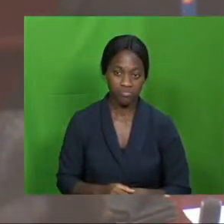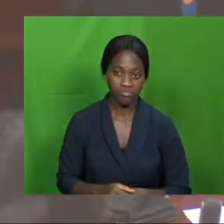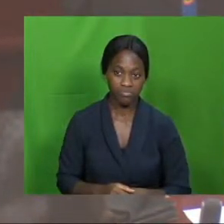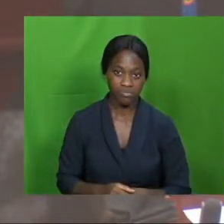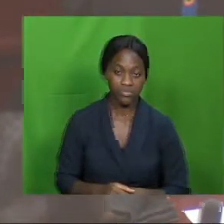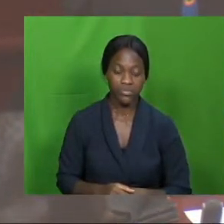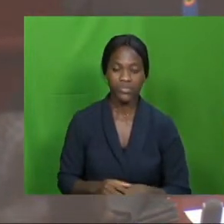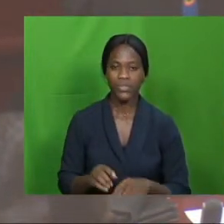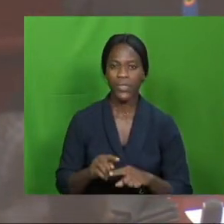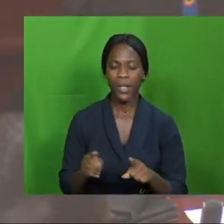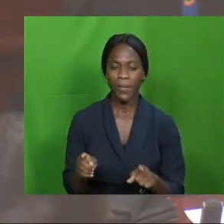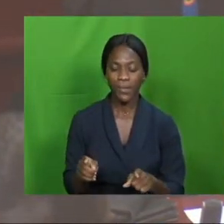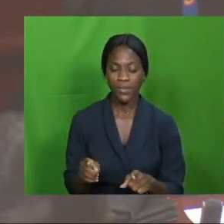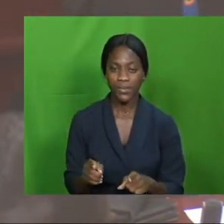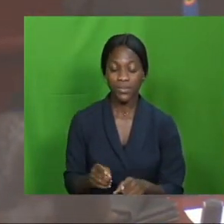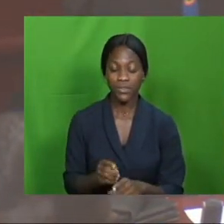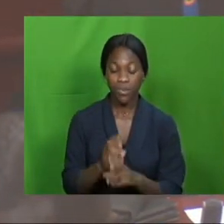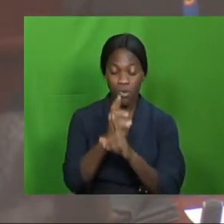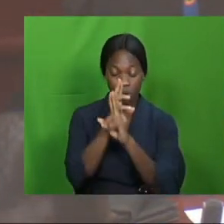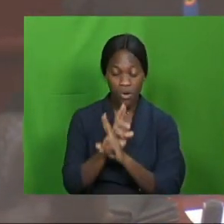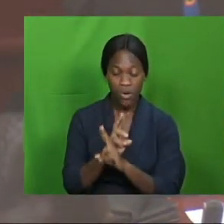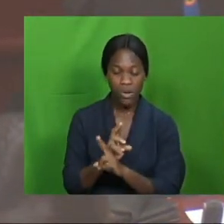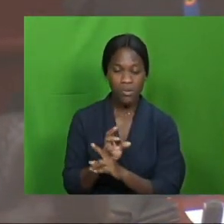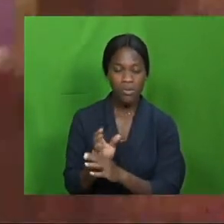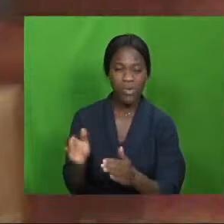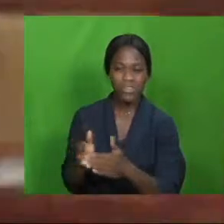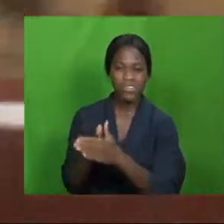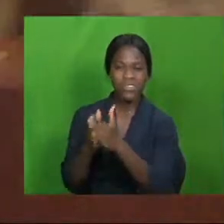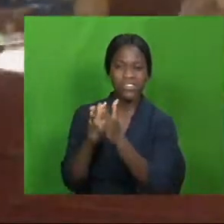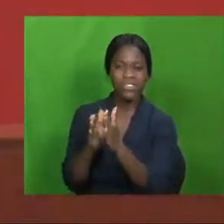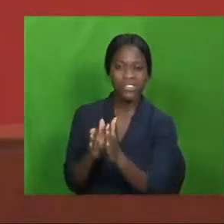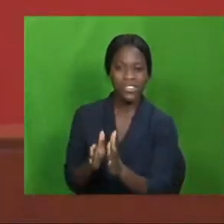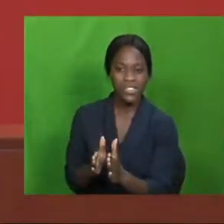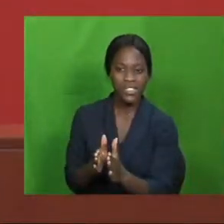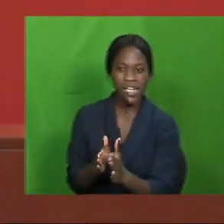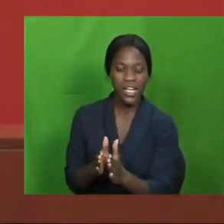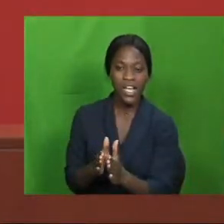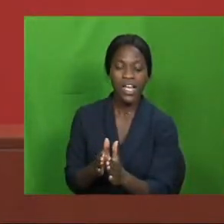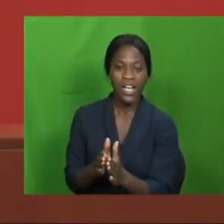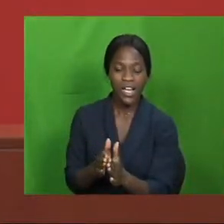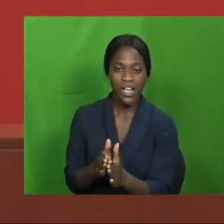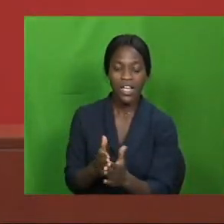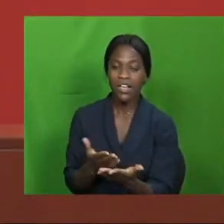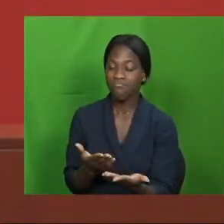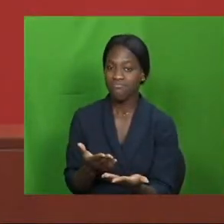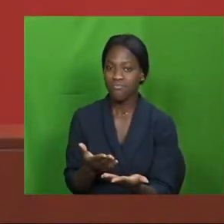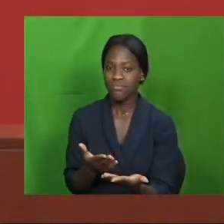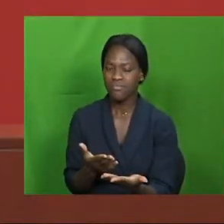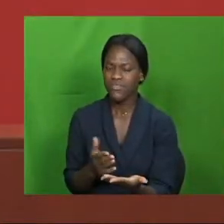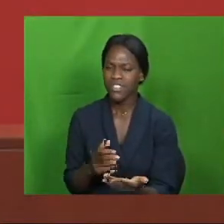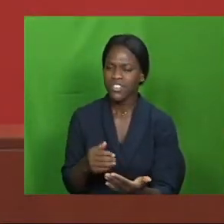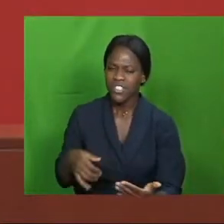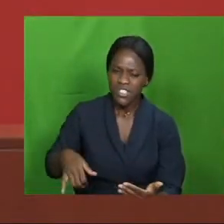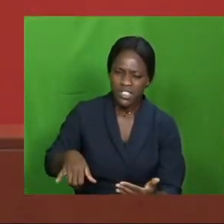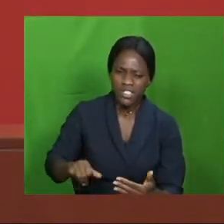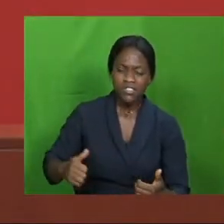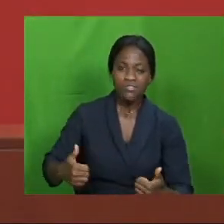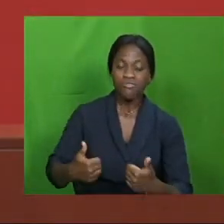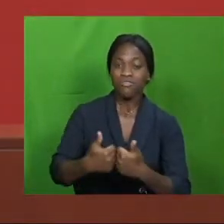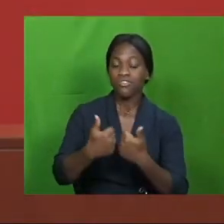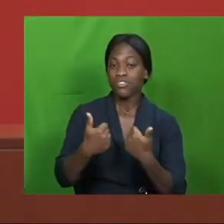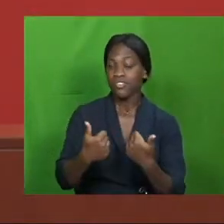Majority Leader's objection seeks to question the propriety of the decision to admit the motion number 55 on the said order